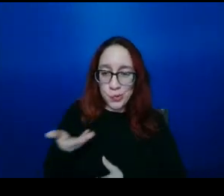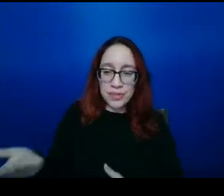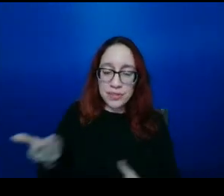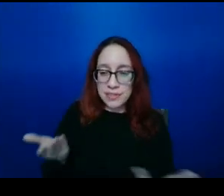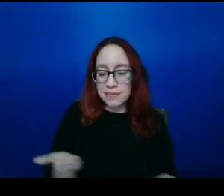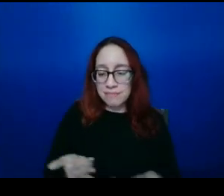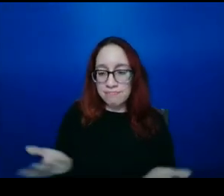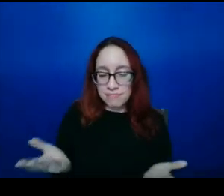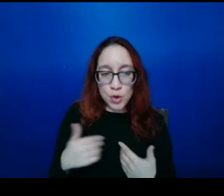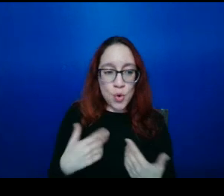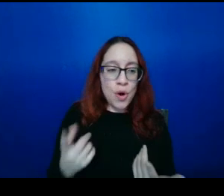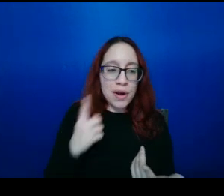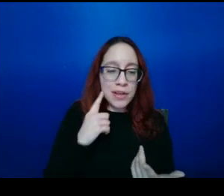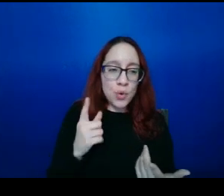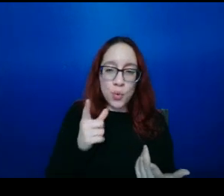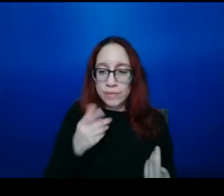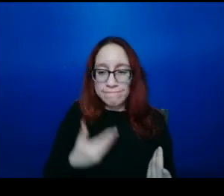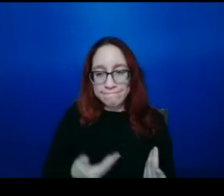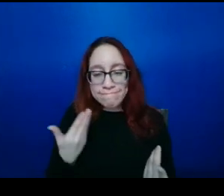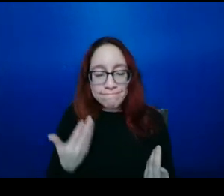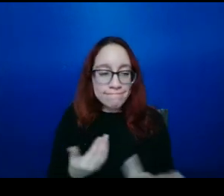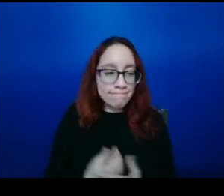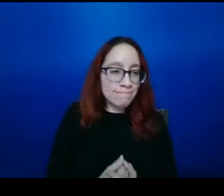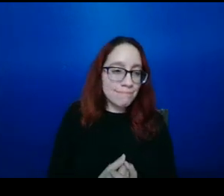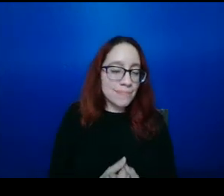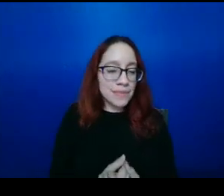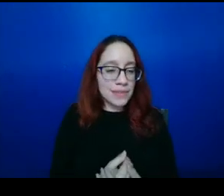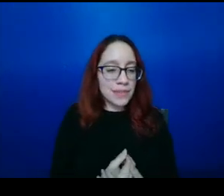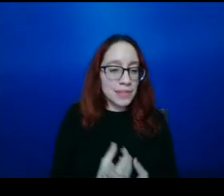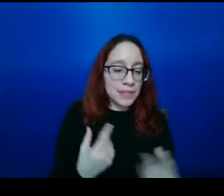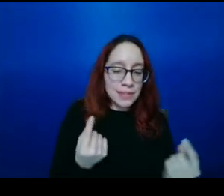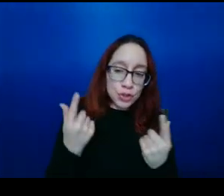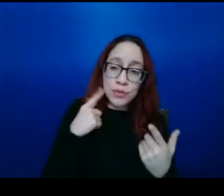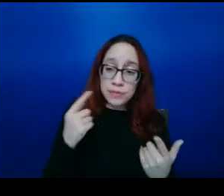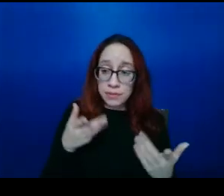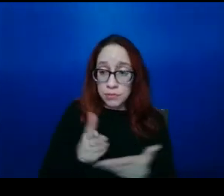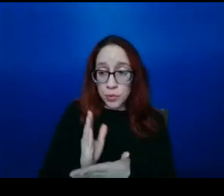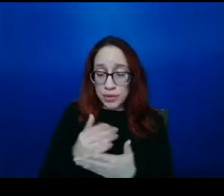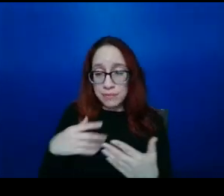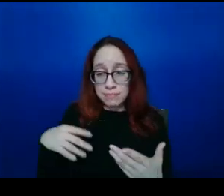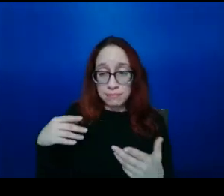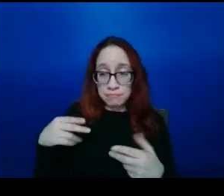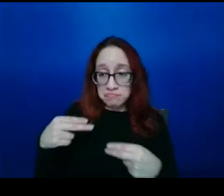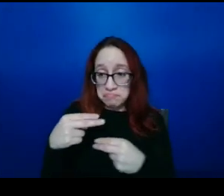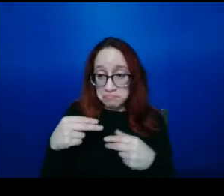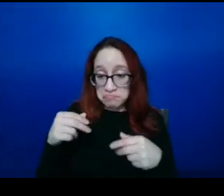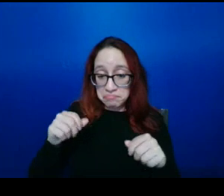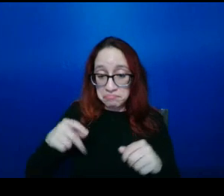sort of our core capacity. So if that's all right with everybody, we can click through them quick.